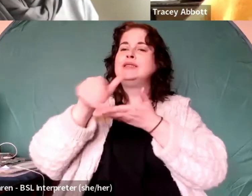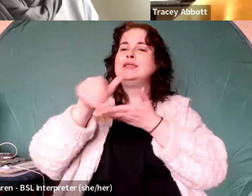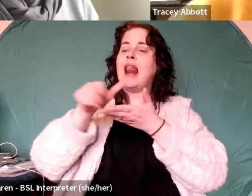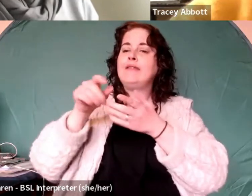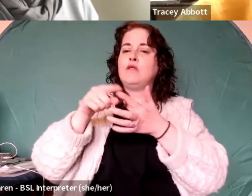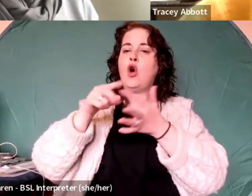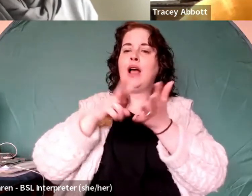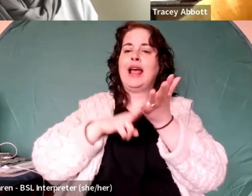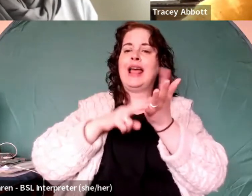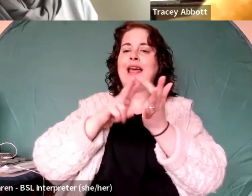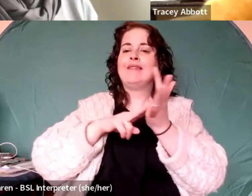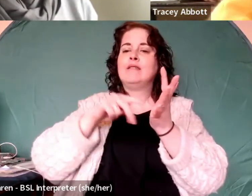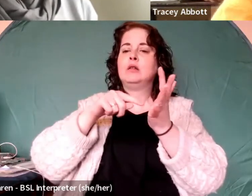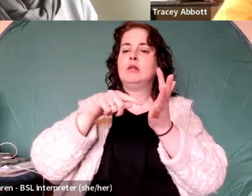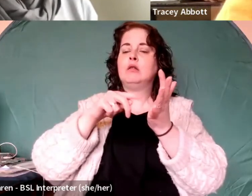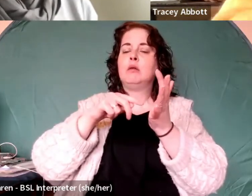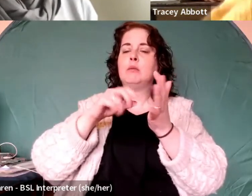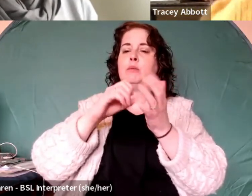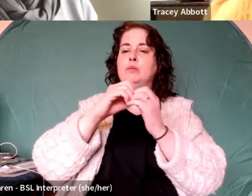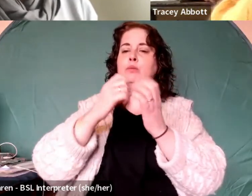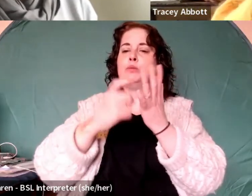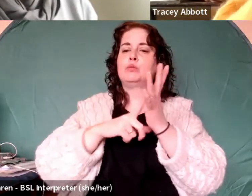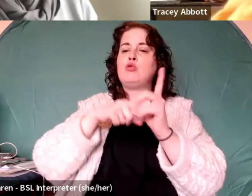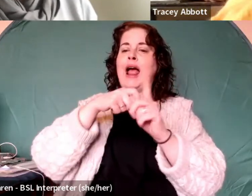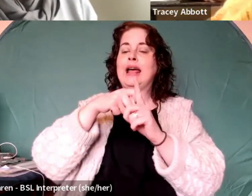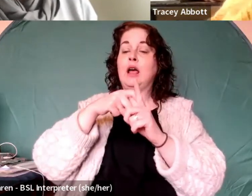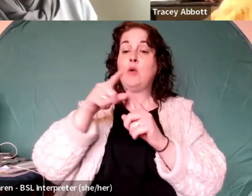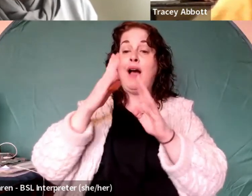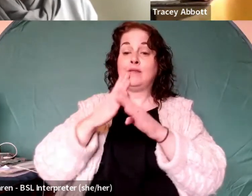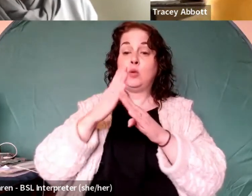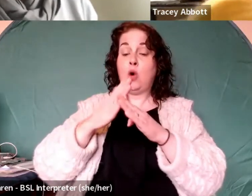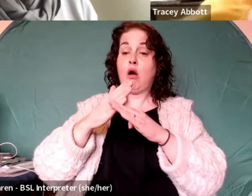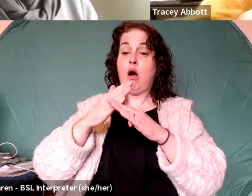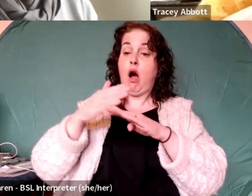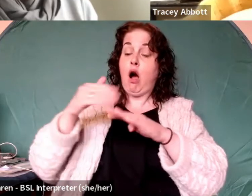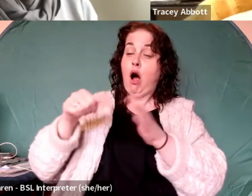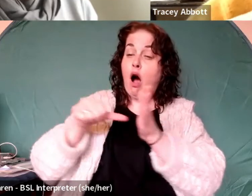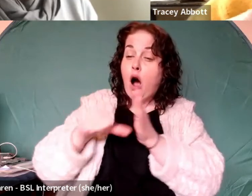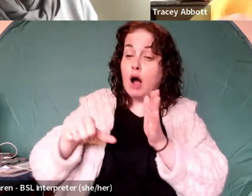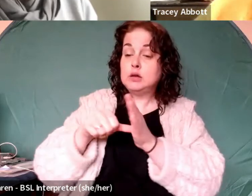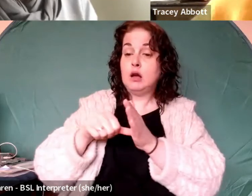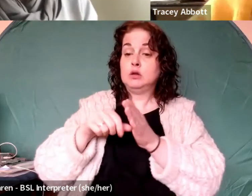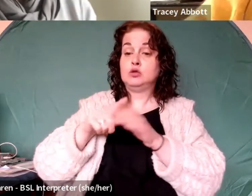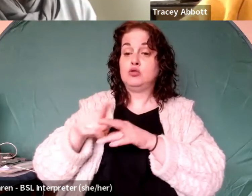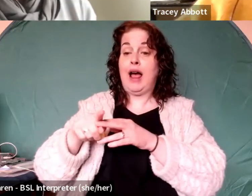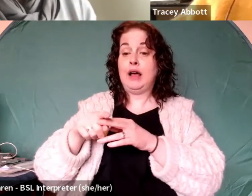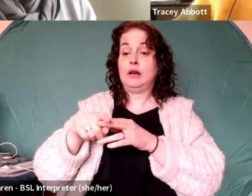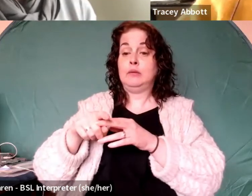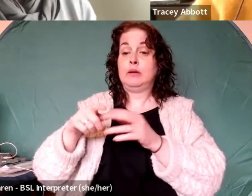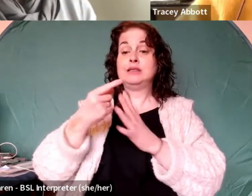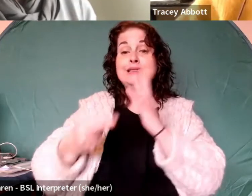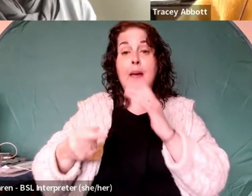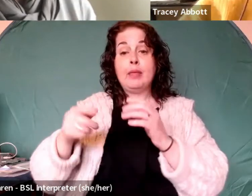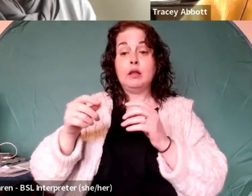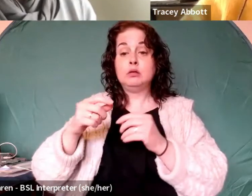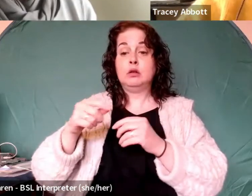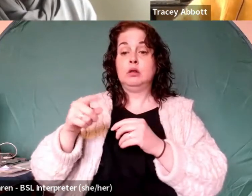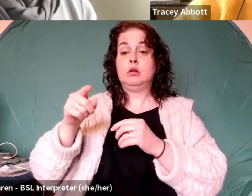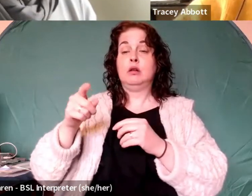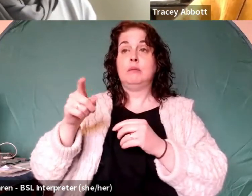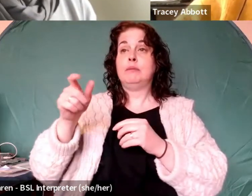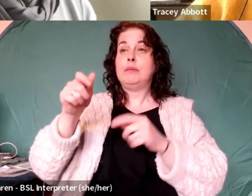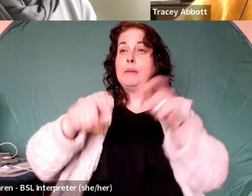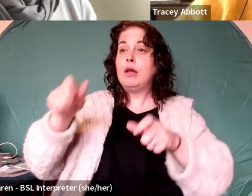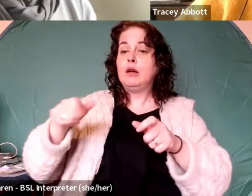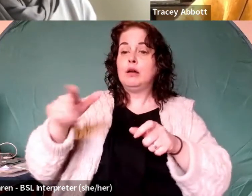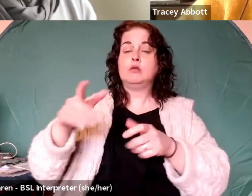Evenbreak. No, but I think what we do know is that you have to work harder to attract disabled candidates, because disabled candidates will have had